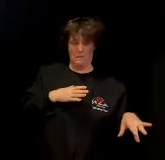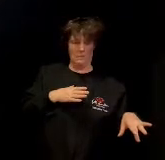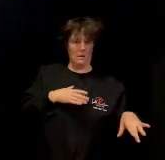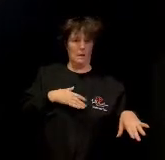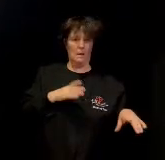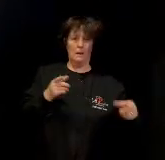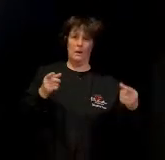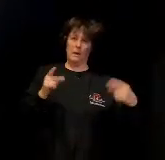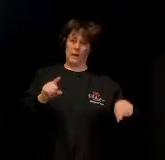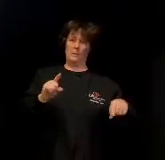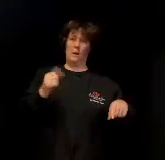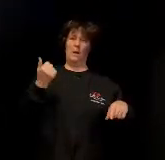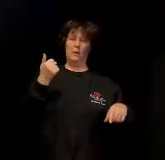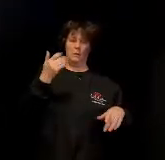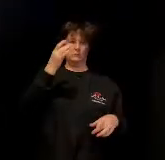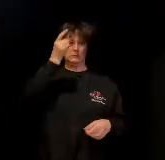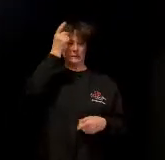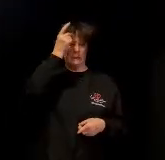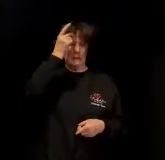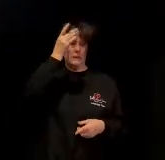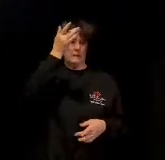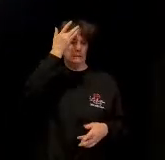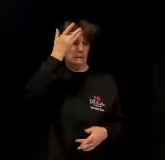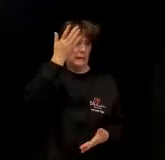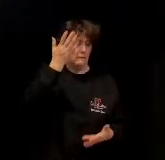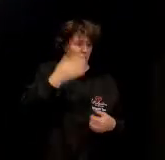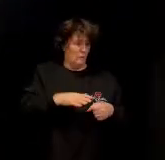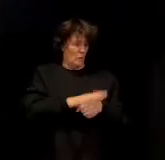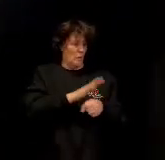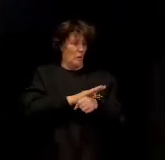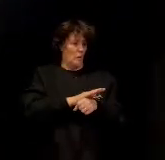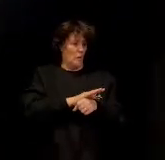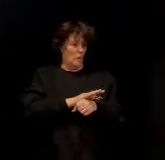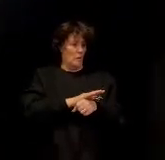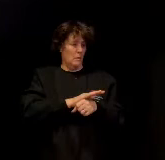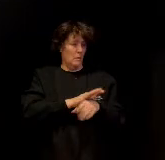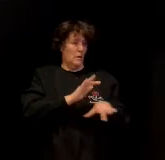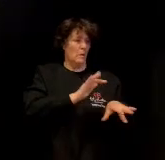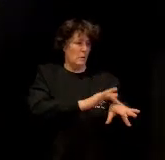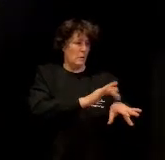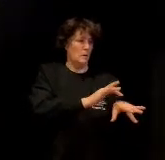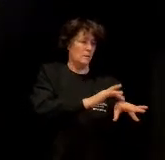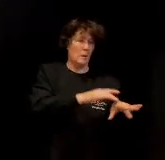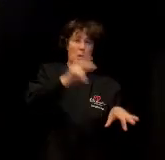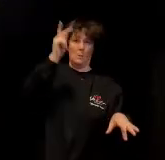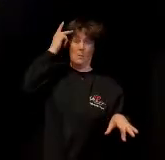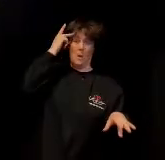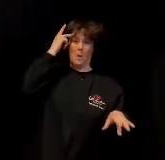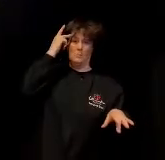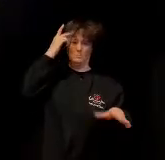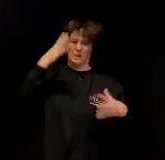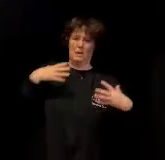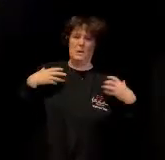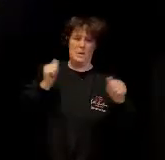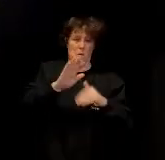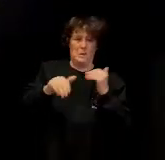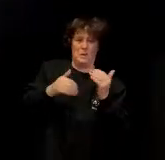in the island came and were healed, who also honored us with many honors. And when we departed, they